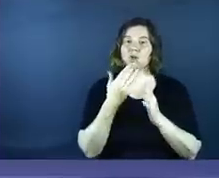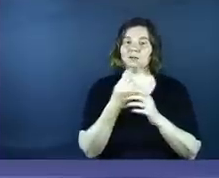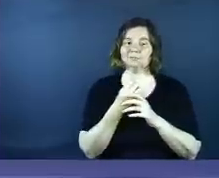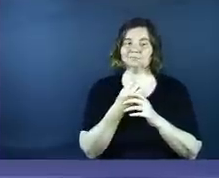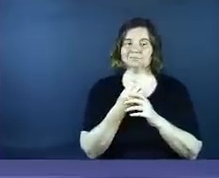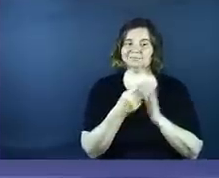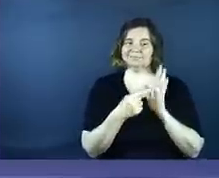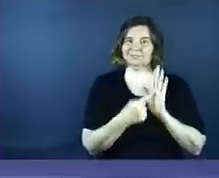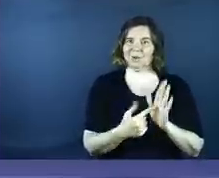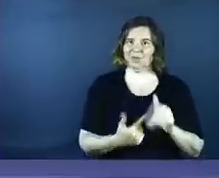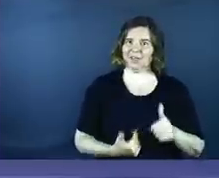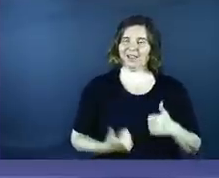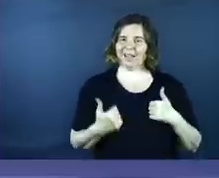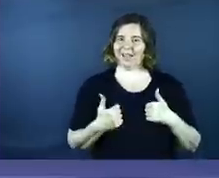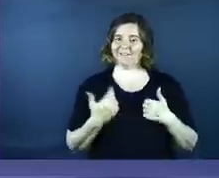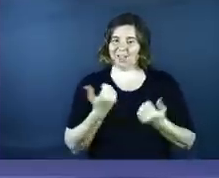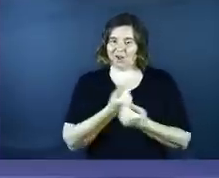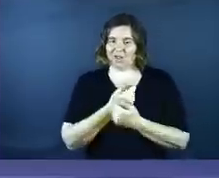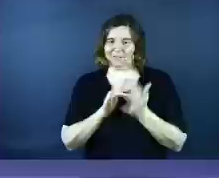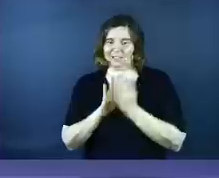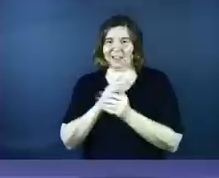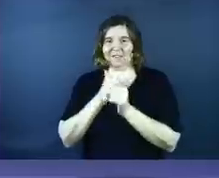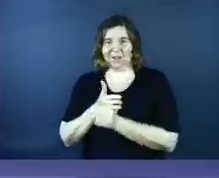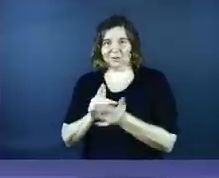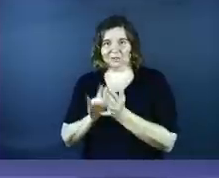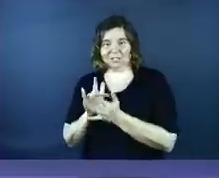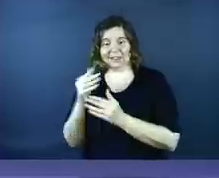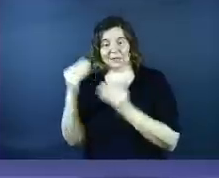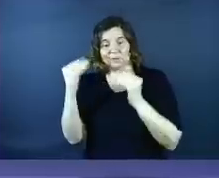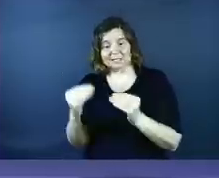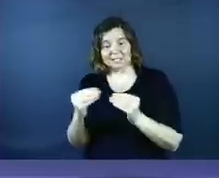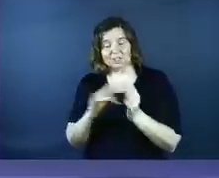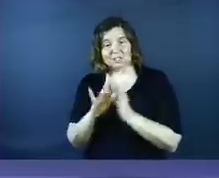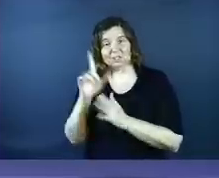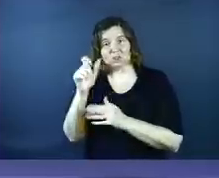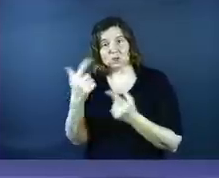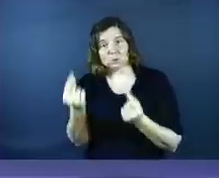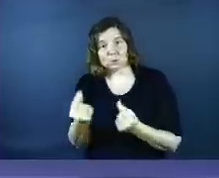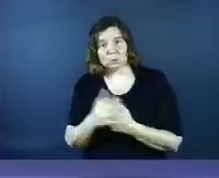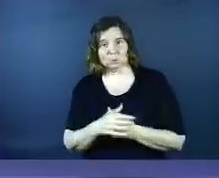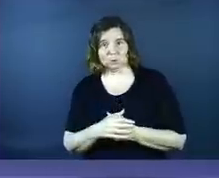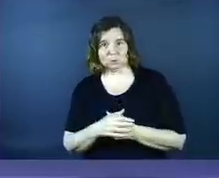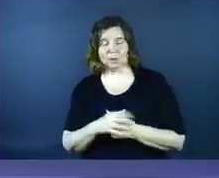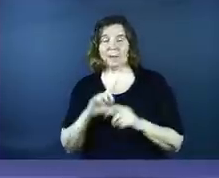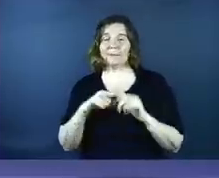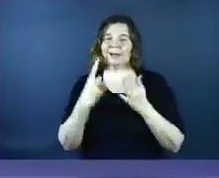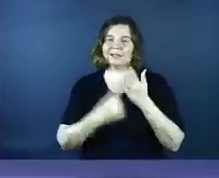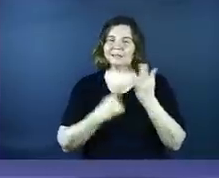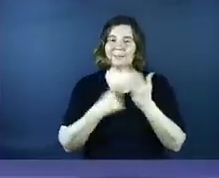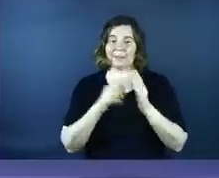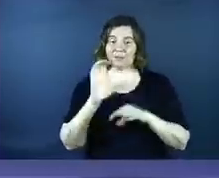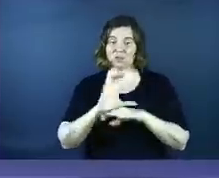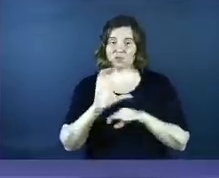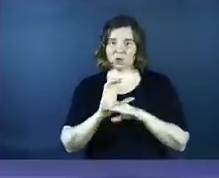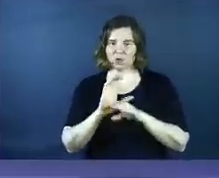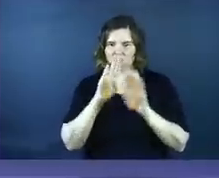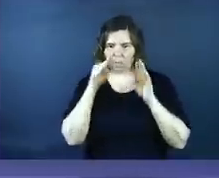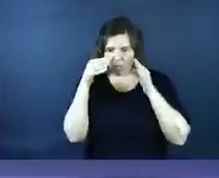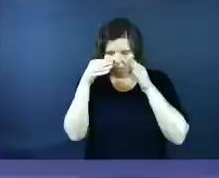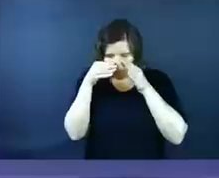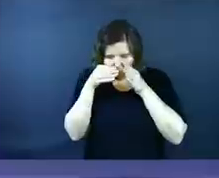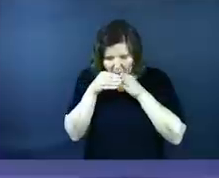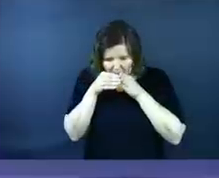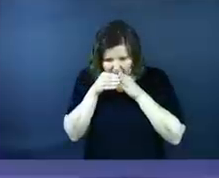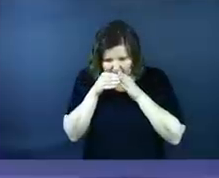life that now they're loving Jesus and they're following Jesus. That's what the teaching of Jesus should do. But sometimes in the church, there are folks who